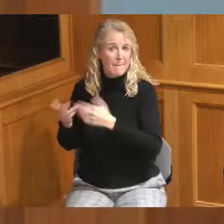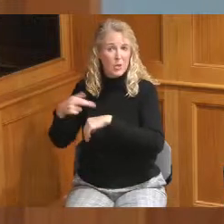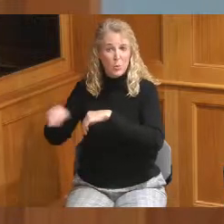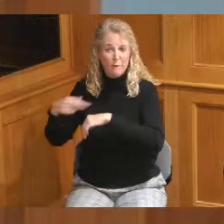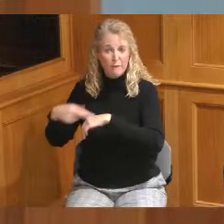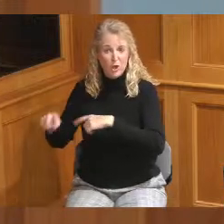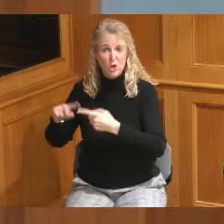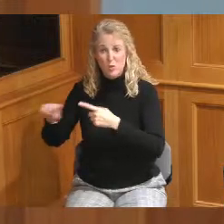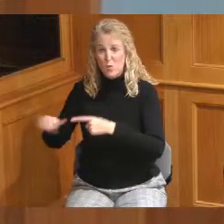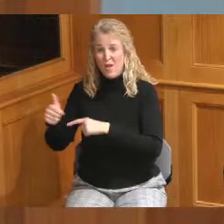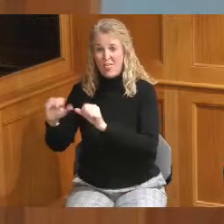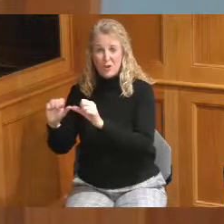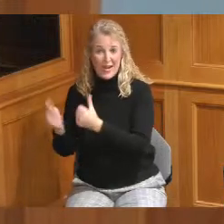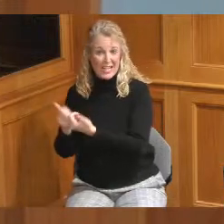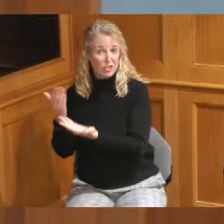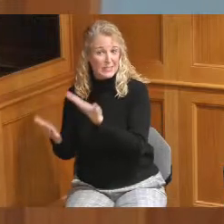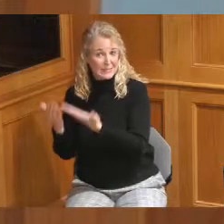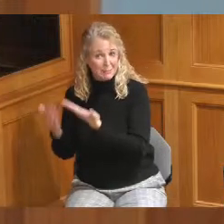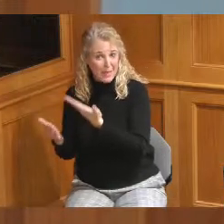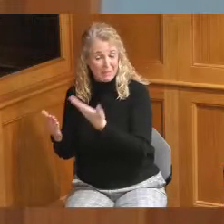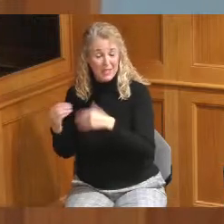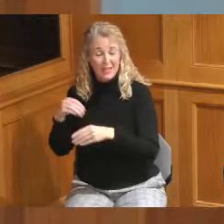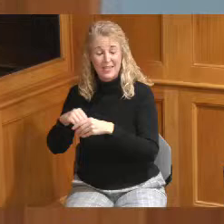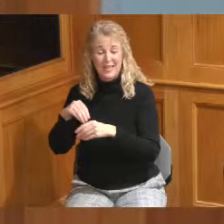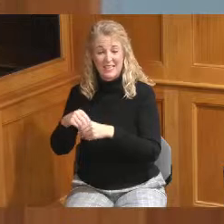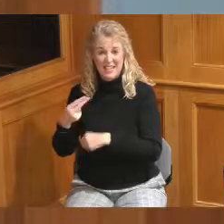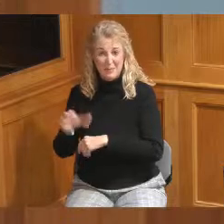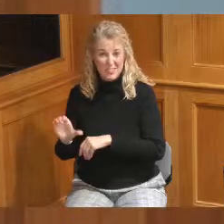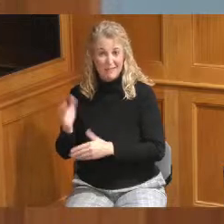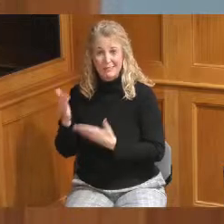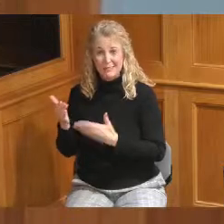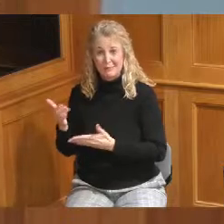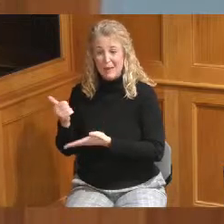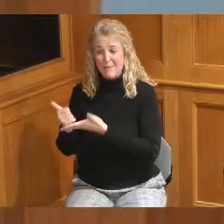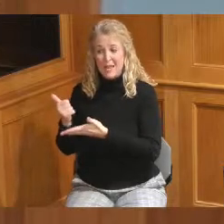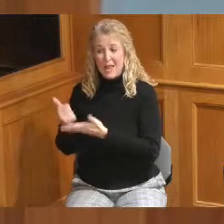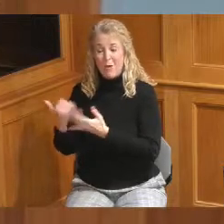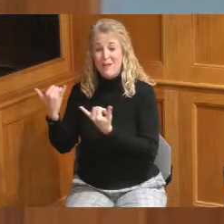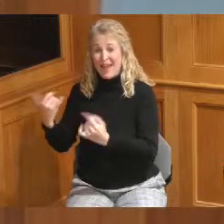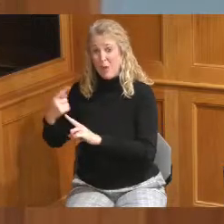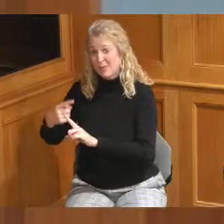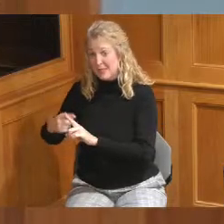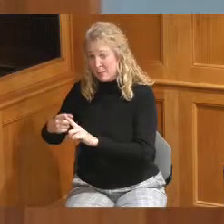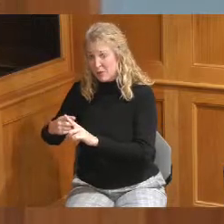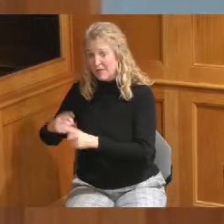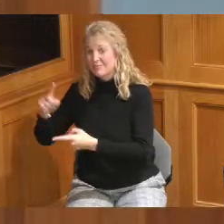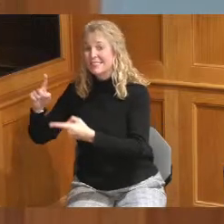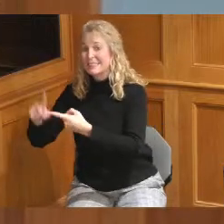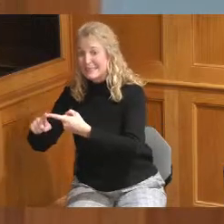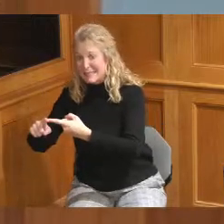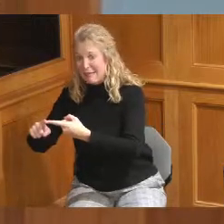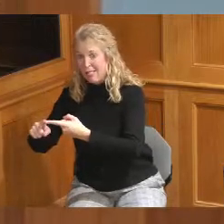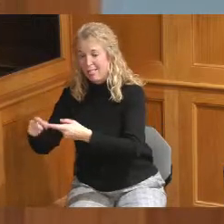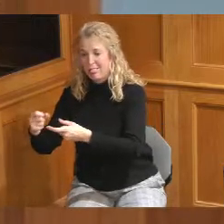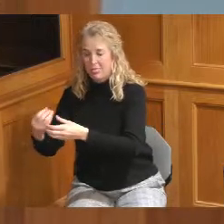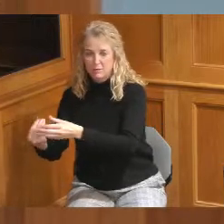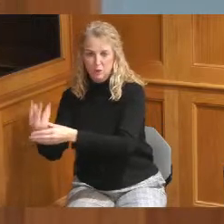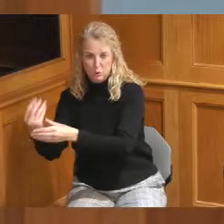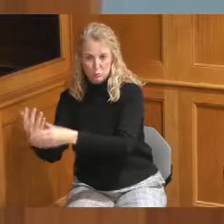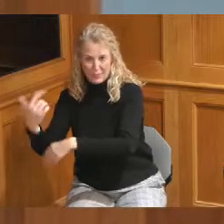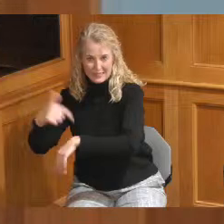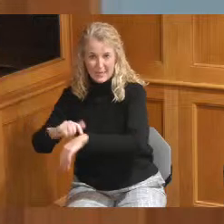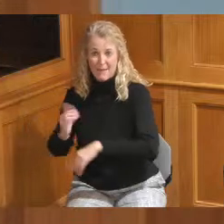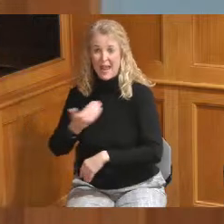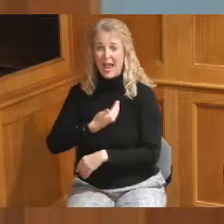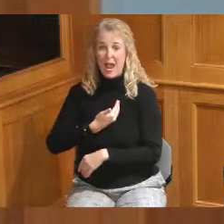them to other agencies in the county that may be able to assist them at this particular moment, since ours is